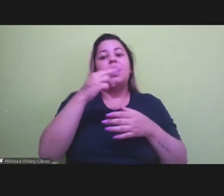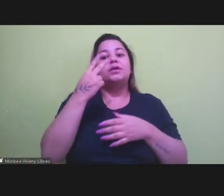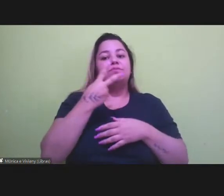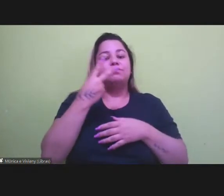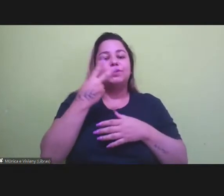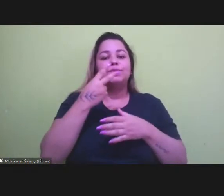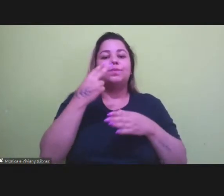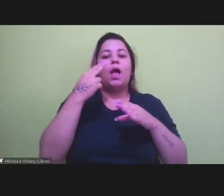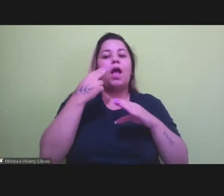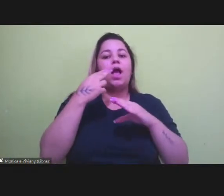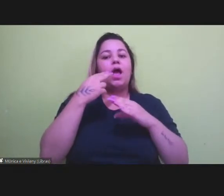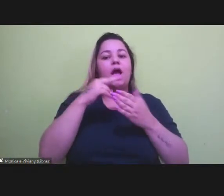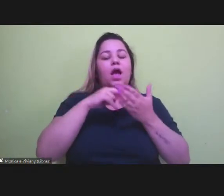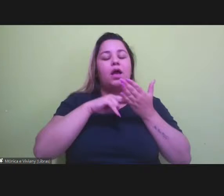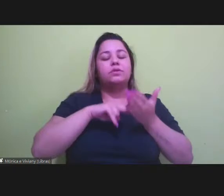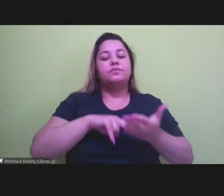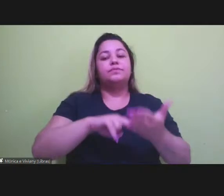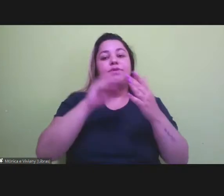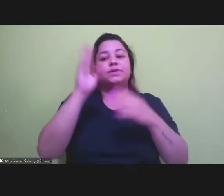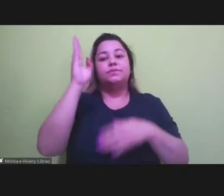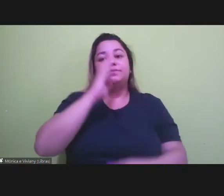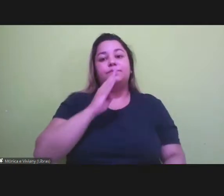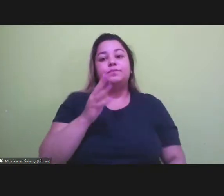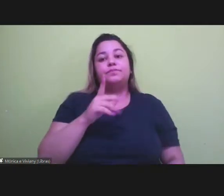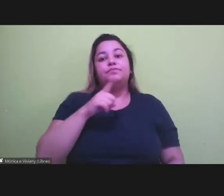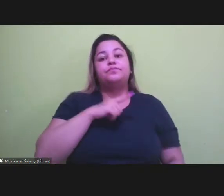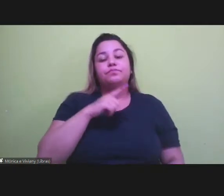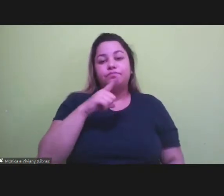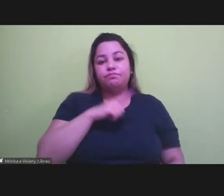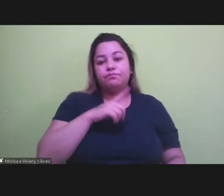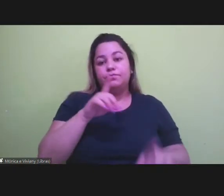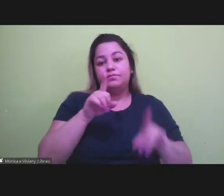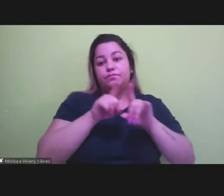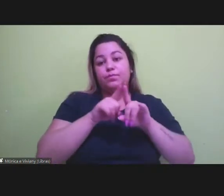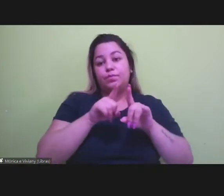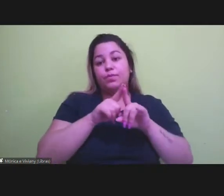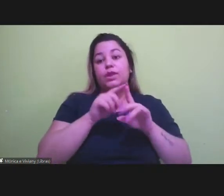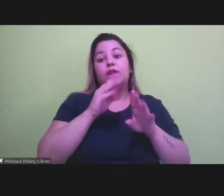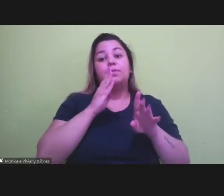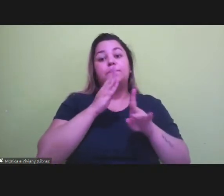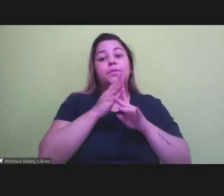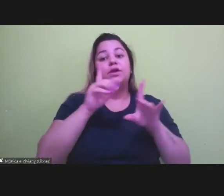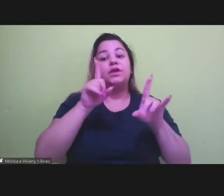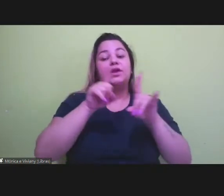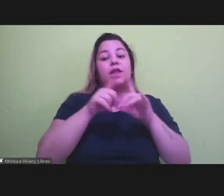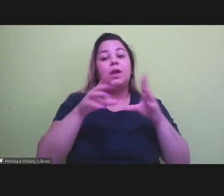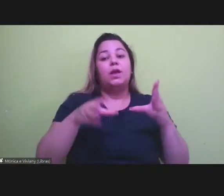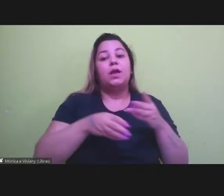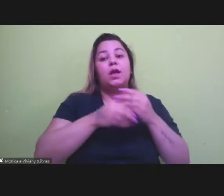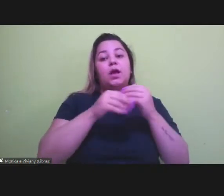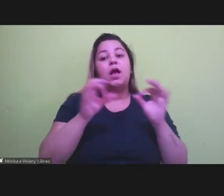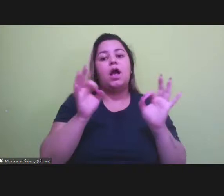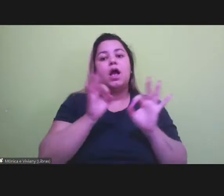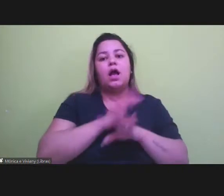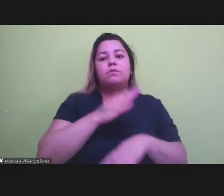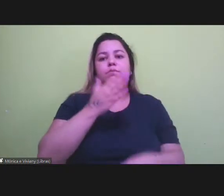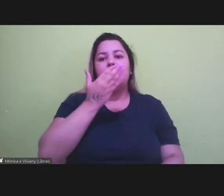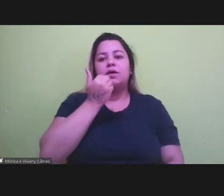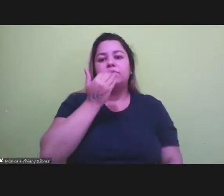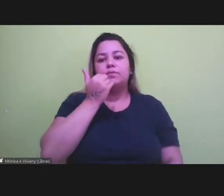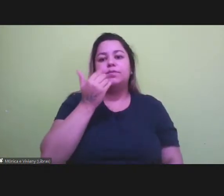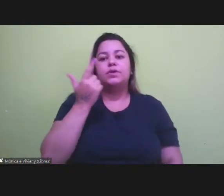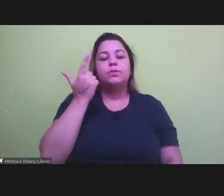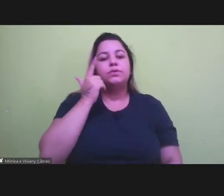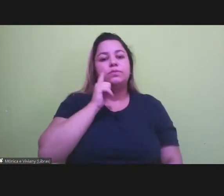The second letter of Brasilia, considering the objectives for the sustainable development that include to end